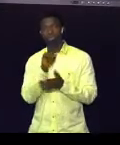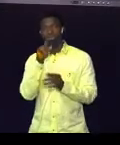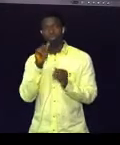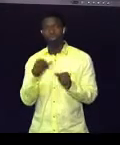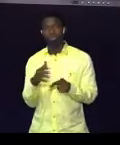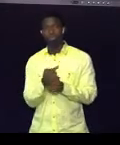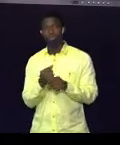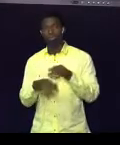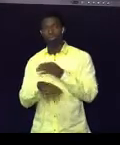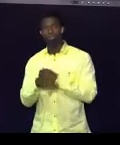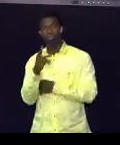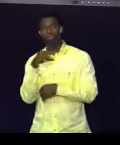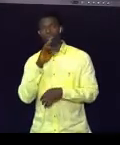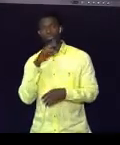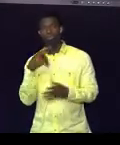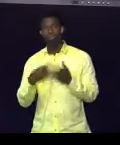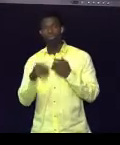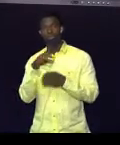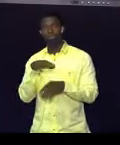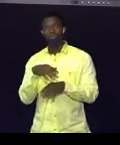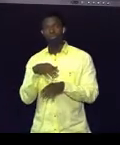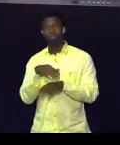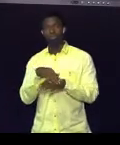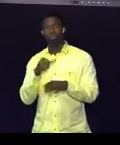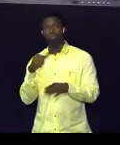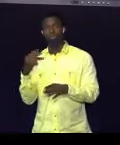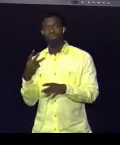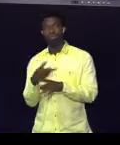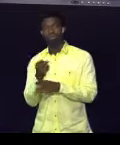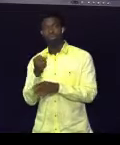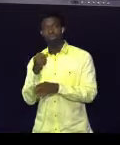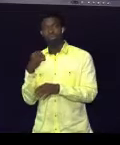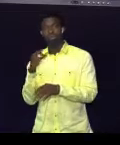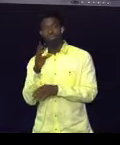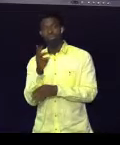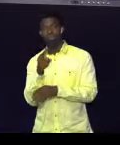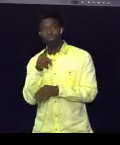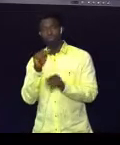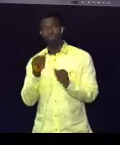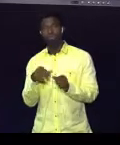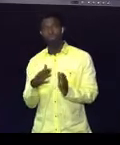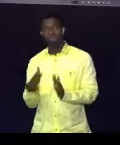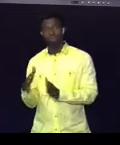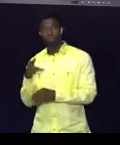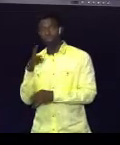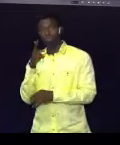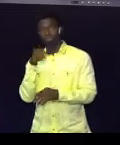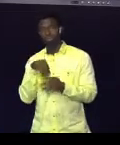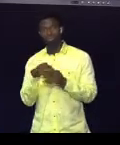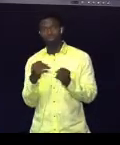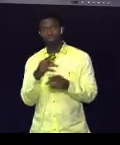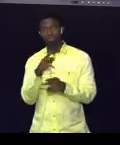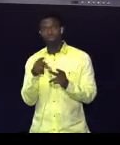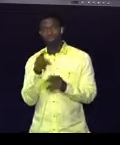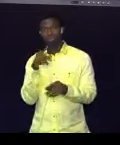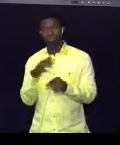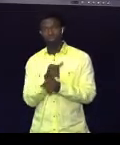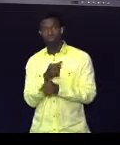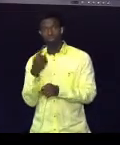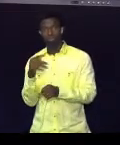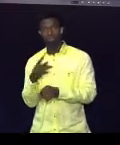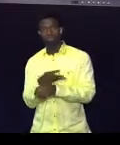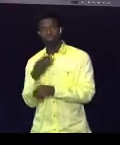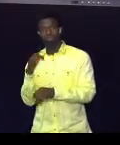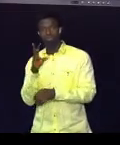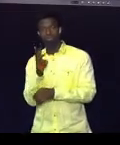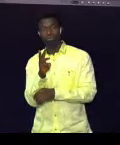numbers that you can get under 6 are what you call multiples of 6. 6 in many places. You can arrange 6 in many places. You get the